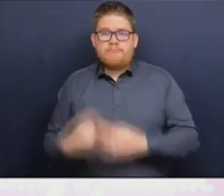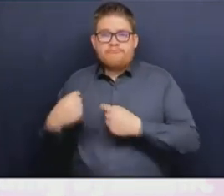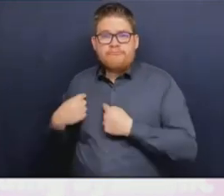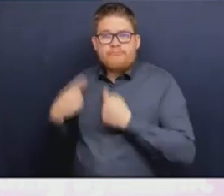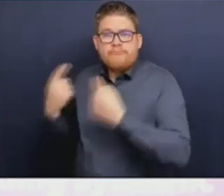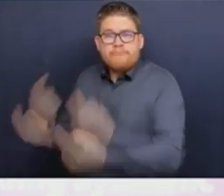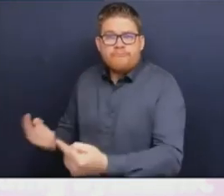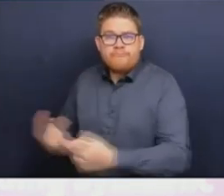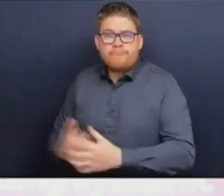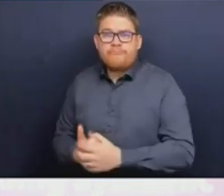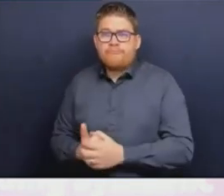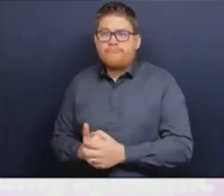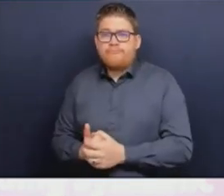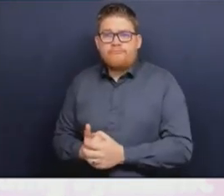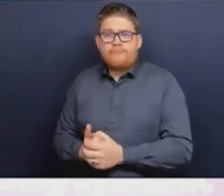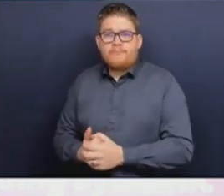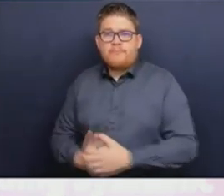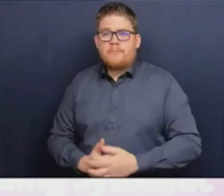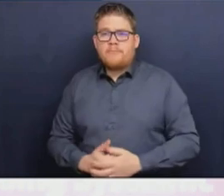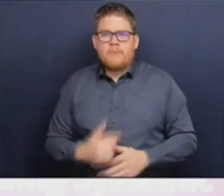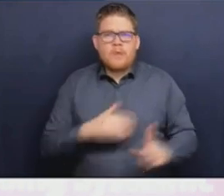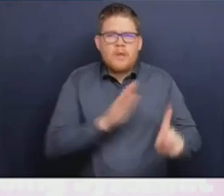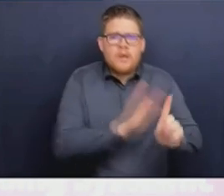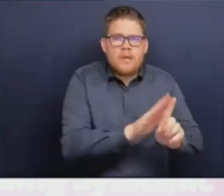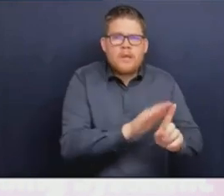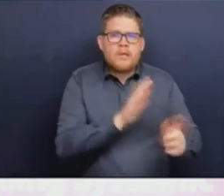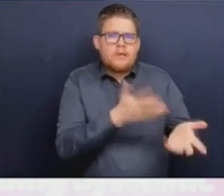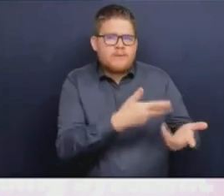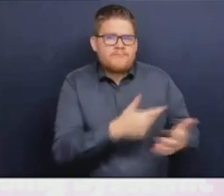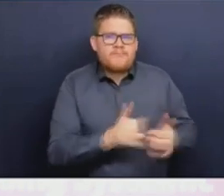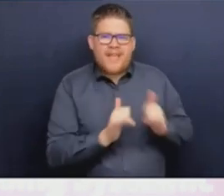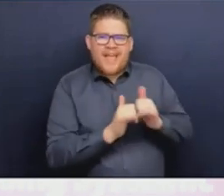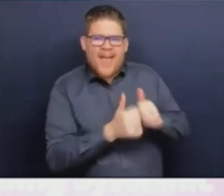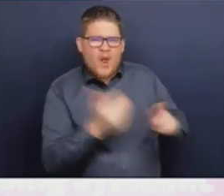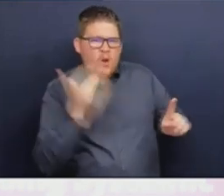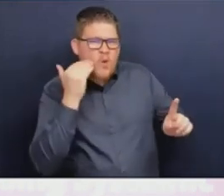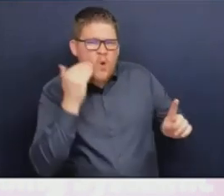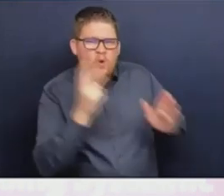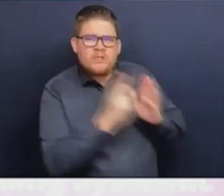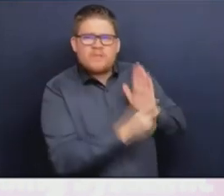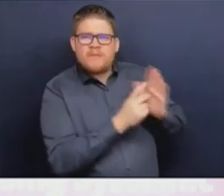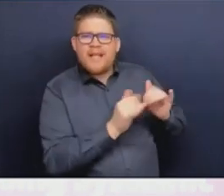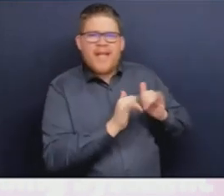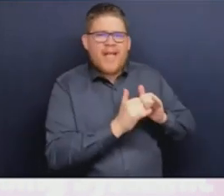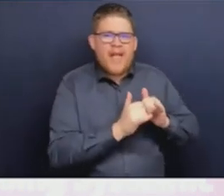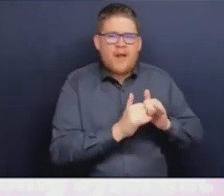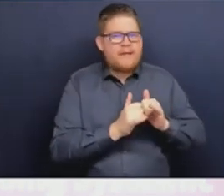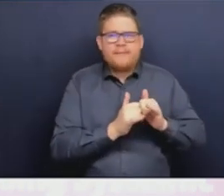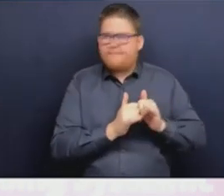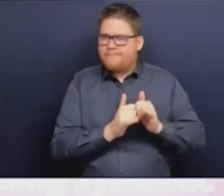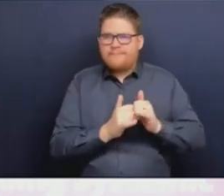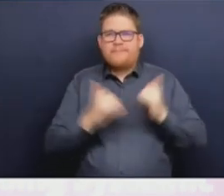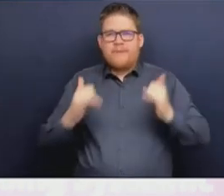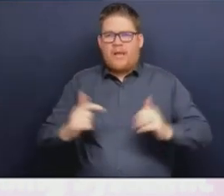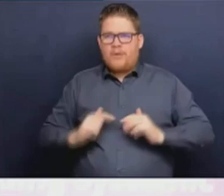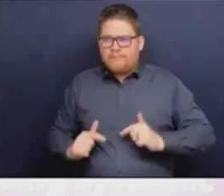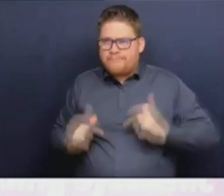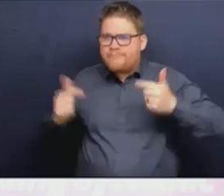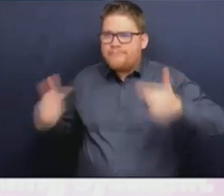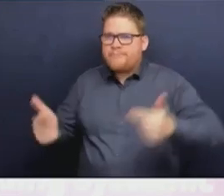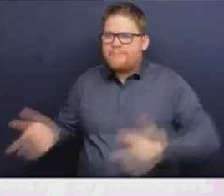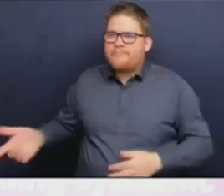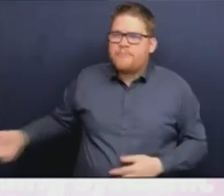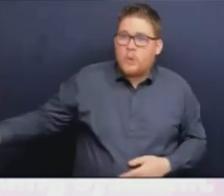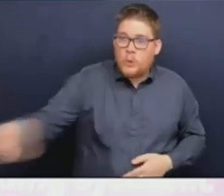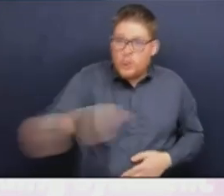at it? Better yet, why don't you share that information with all British Columbians so we can build the inclusive, diverse society that all of us